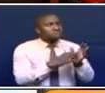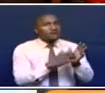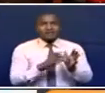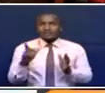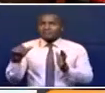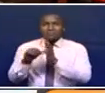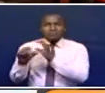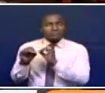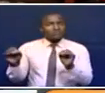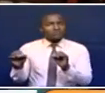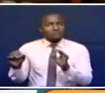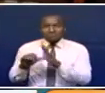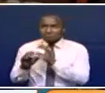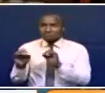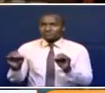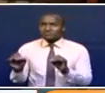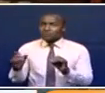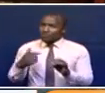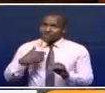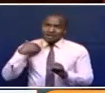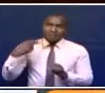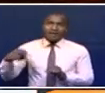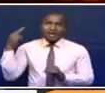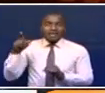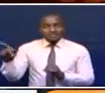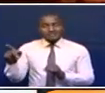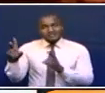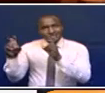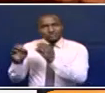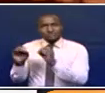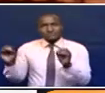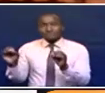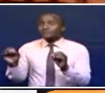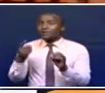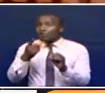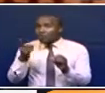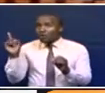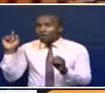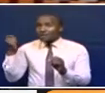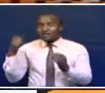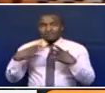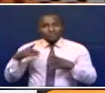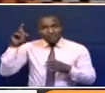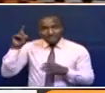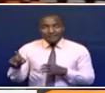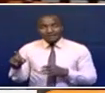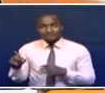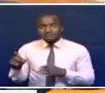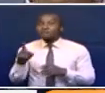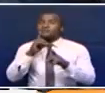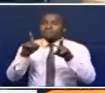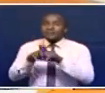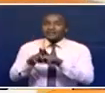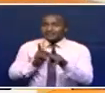on the other side. All right? But the point is, that is not the issue. Every Kenyan must be either their brothers or